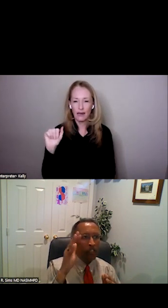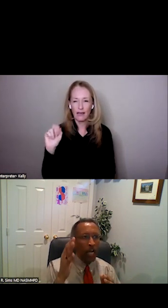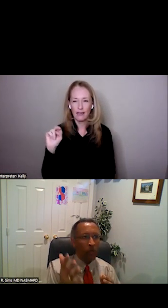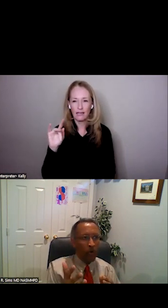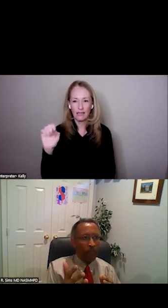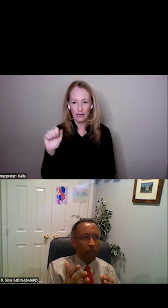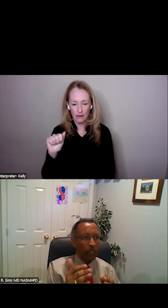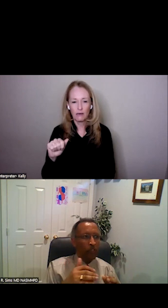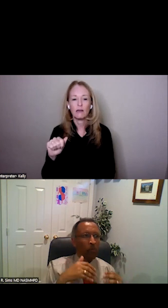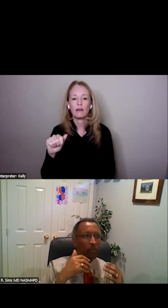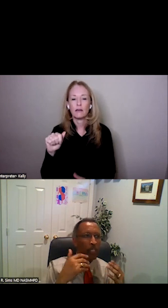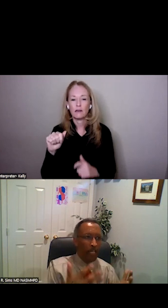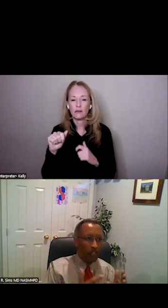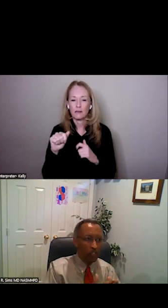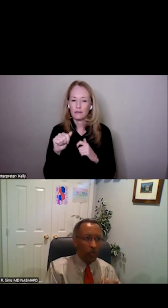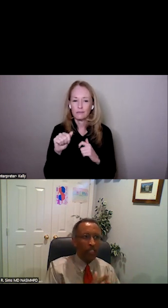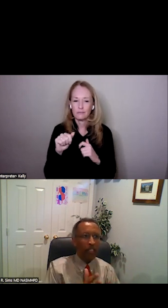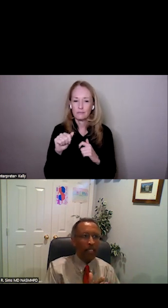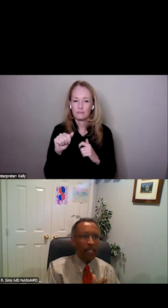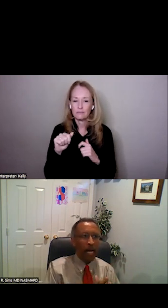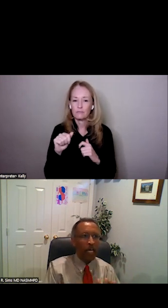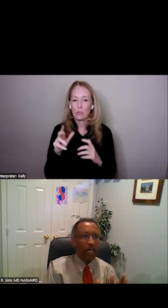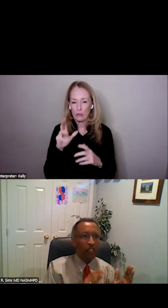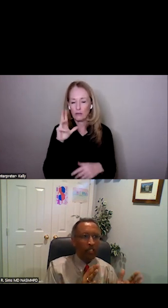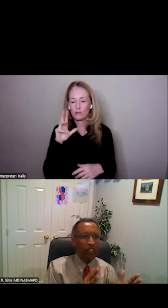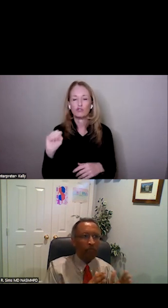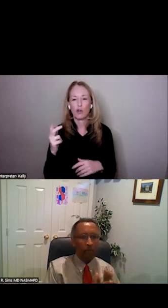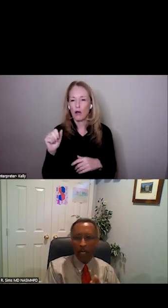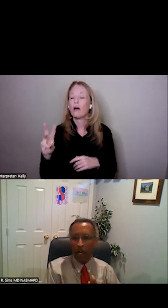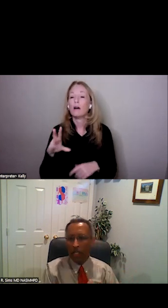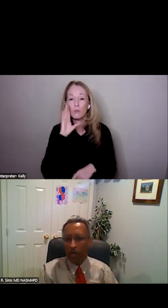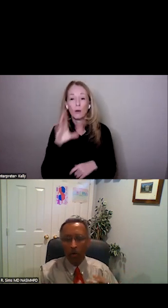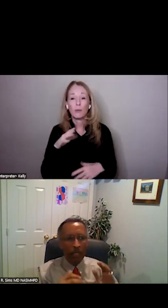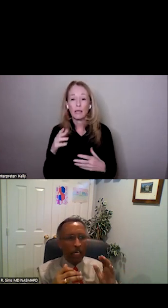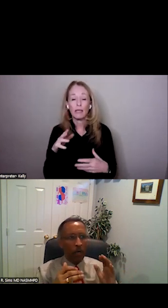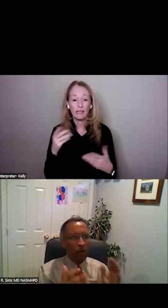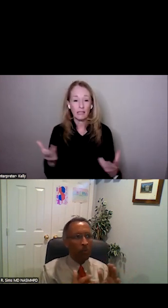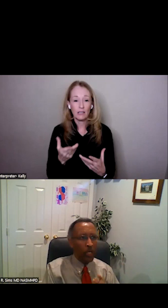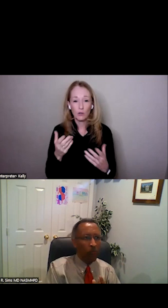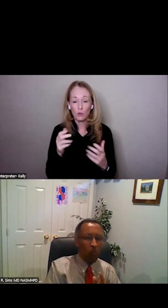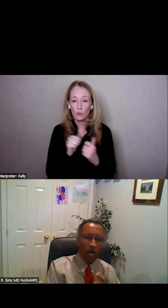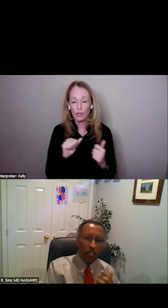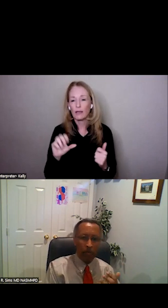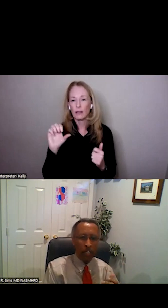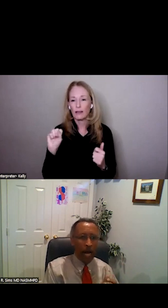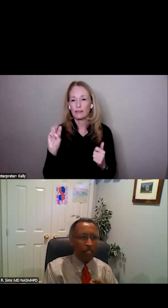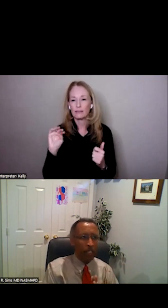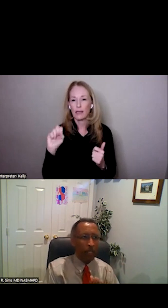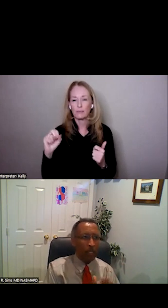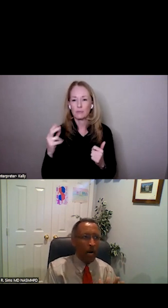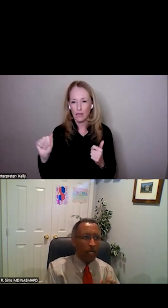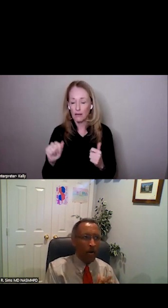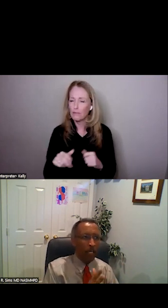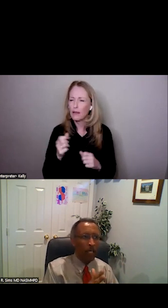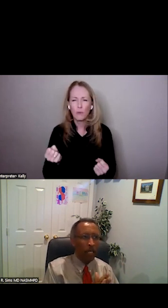on January 4th. So please join us at that time. As you can see from here, there are going to be a host of wonderful topics that